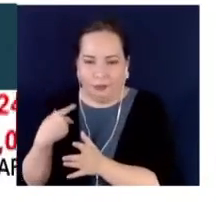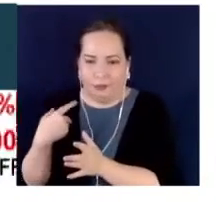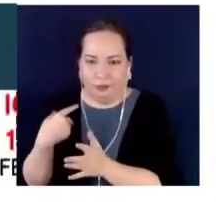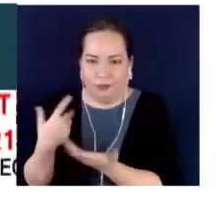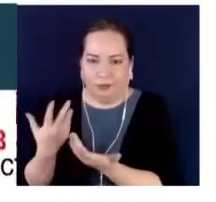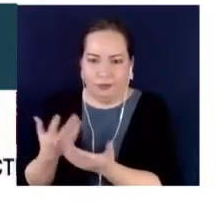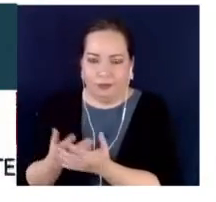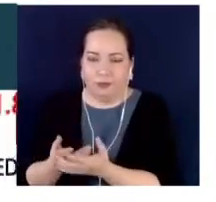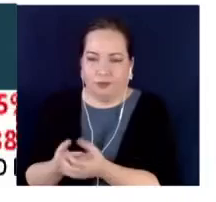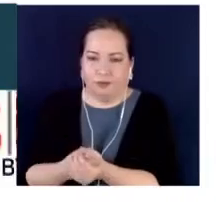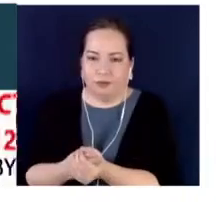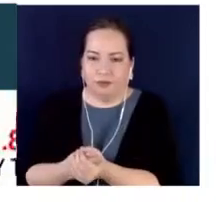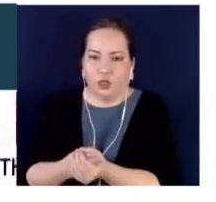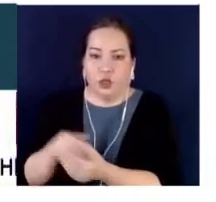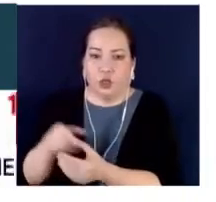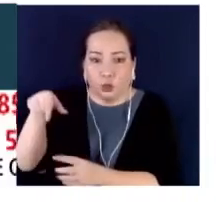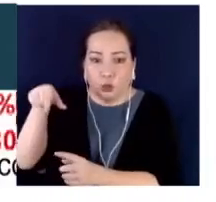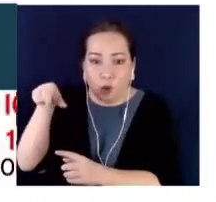codes, everything. Mm. So,